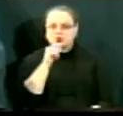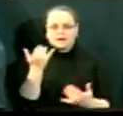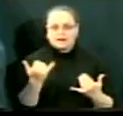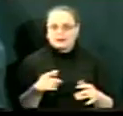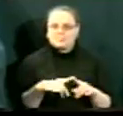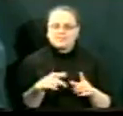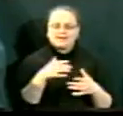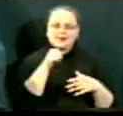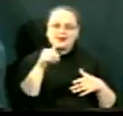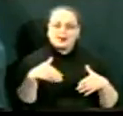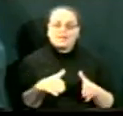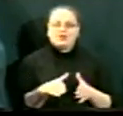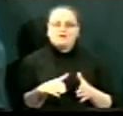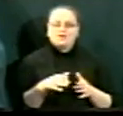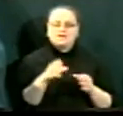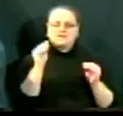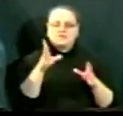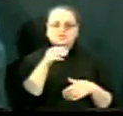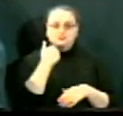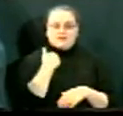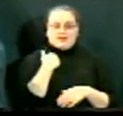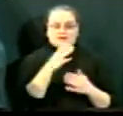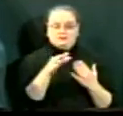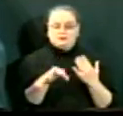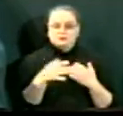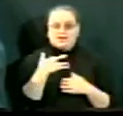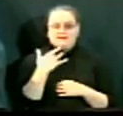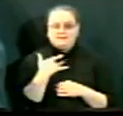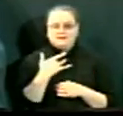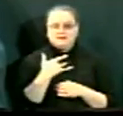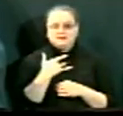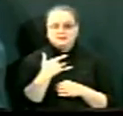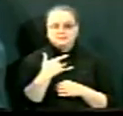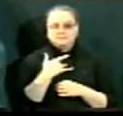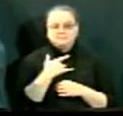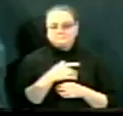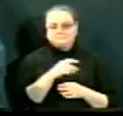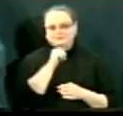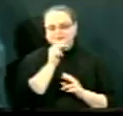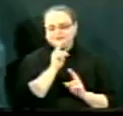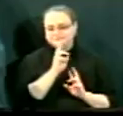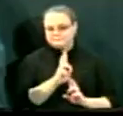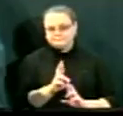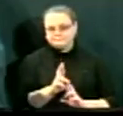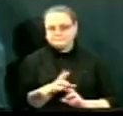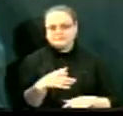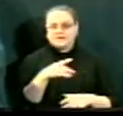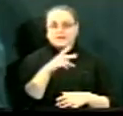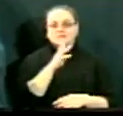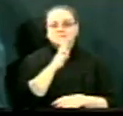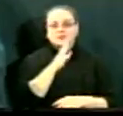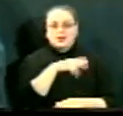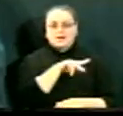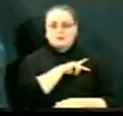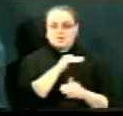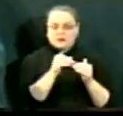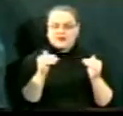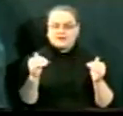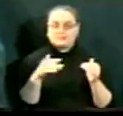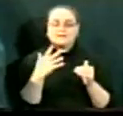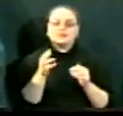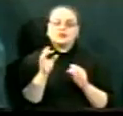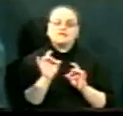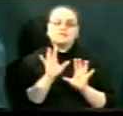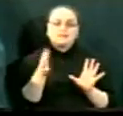not allowing the teachers to have those choices, I feel, is a disregard. And speaking on a personal level, this